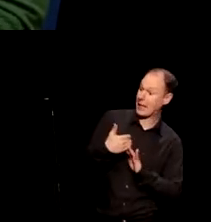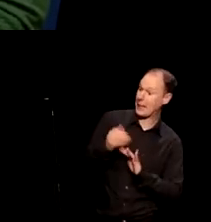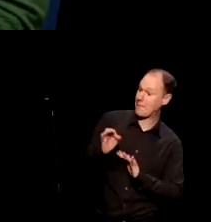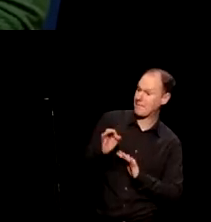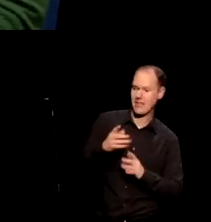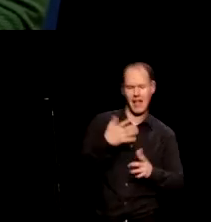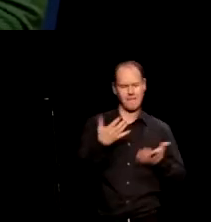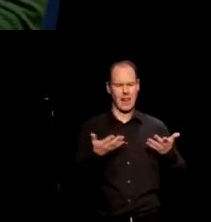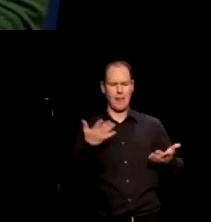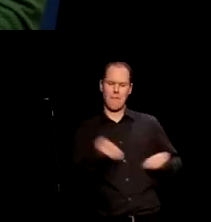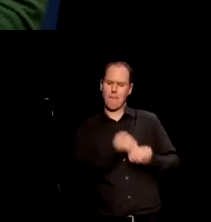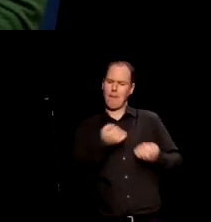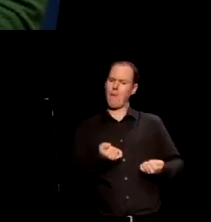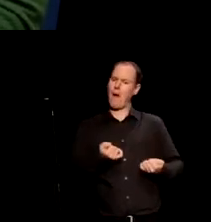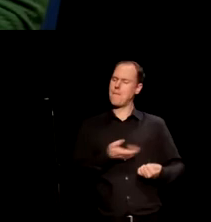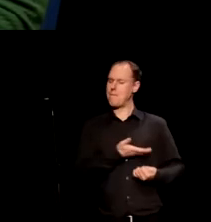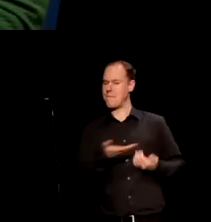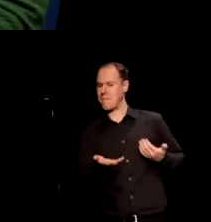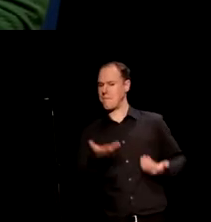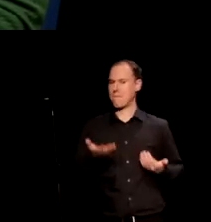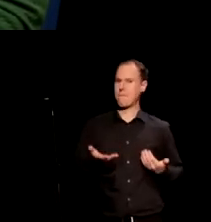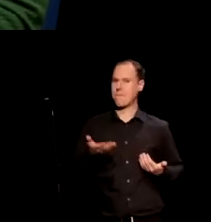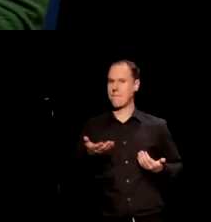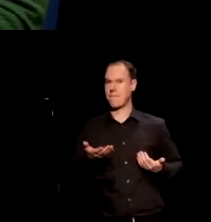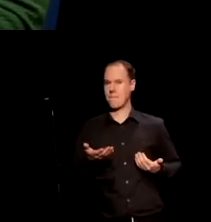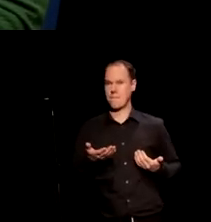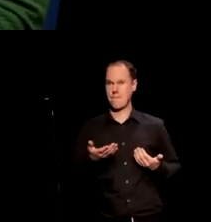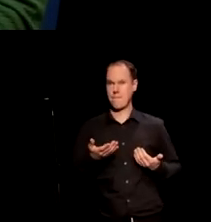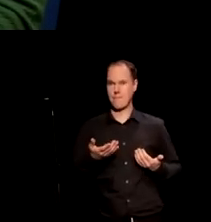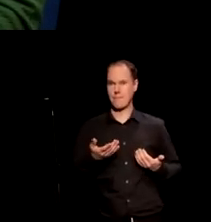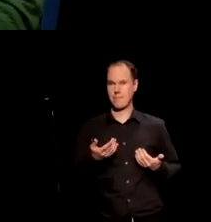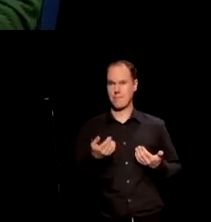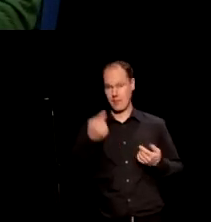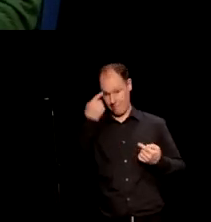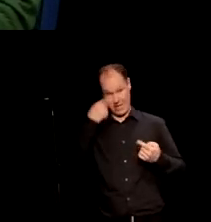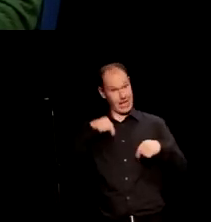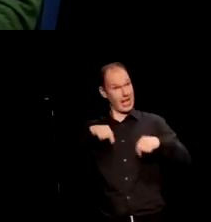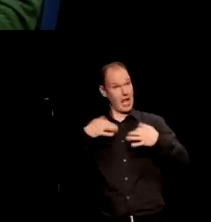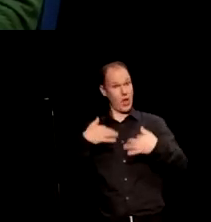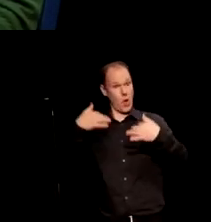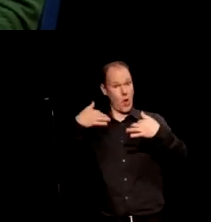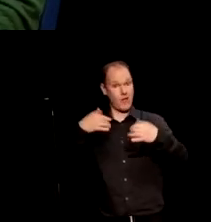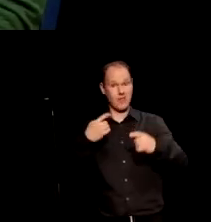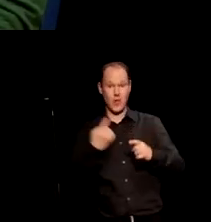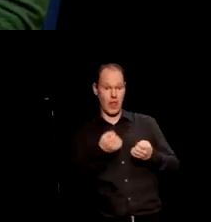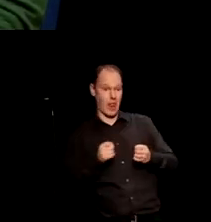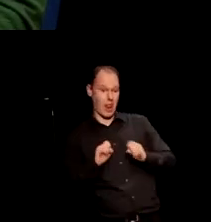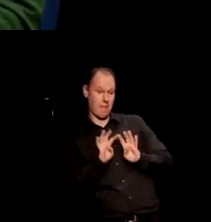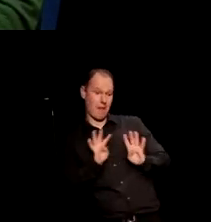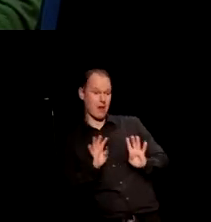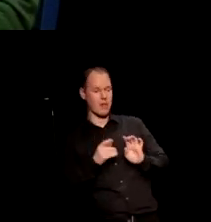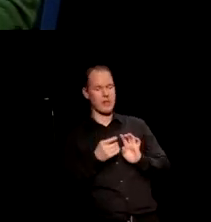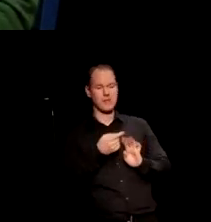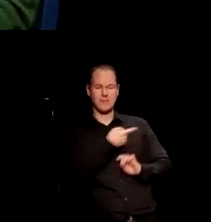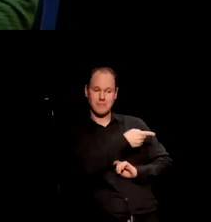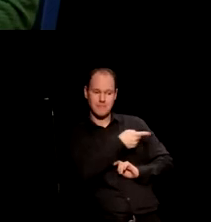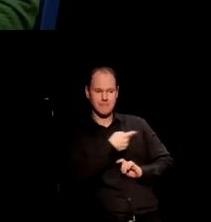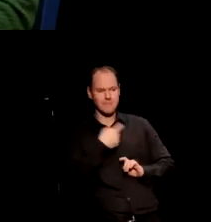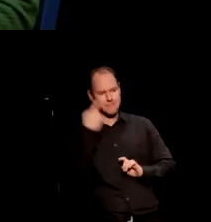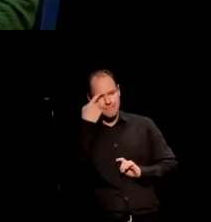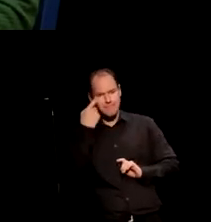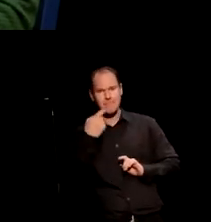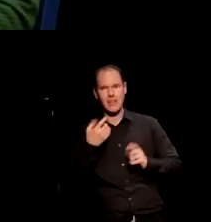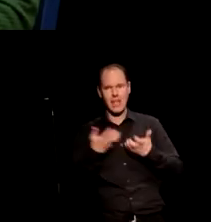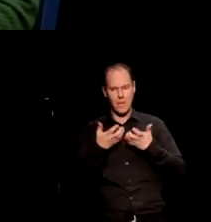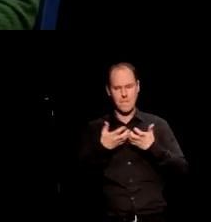thought, how then, I suppose that actually there is something in this room, yeah, kind of who's hosting the panel, those kind of questions, and how those kind